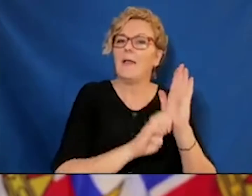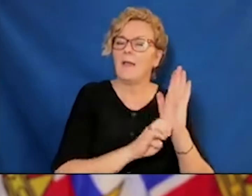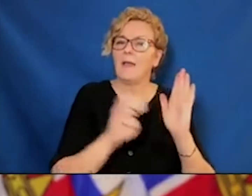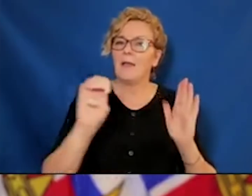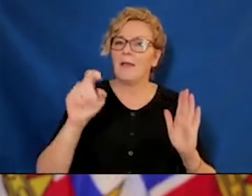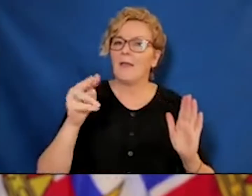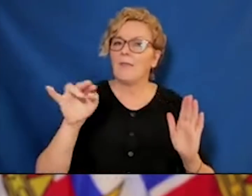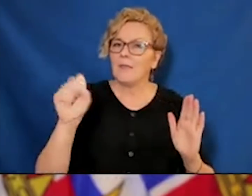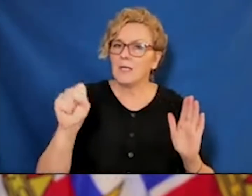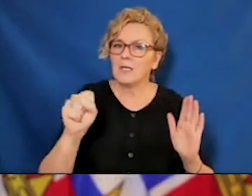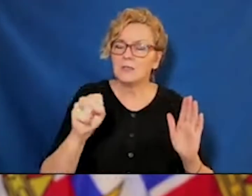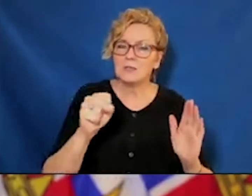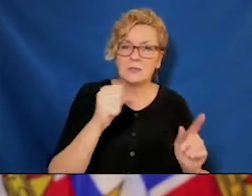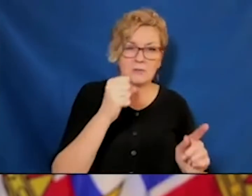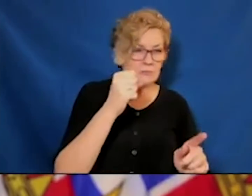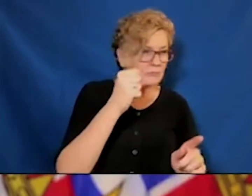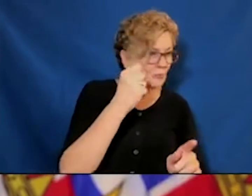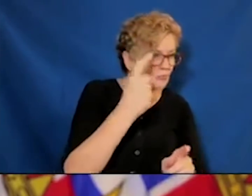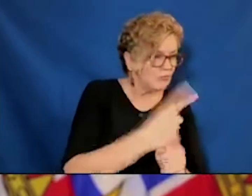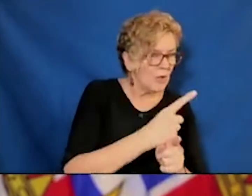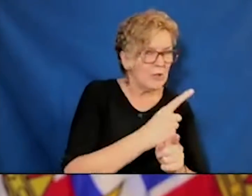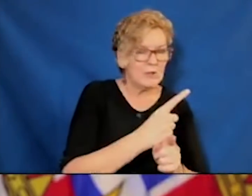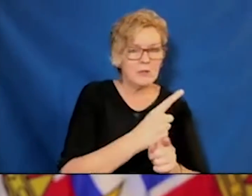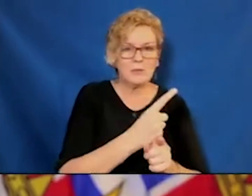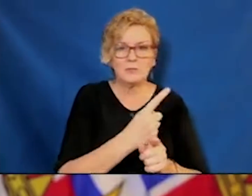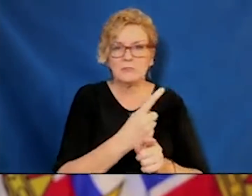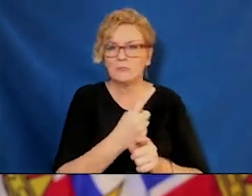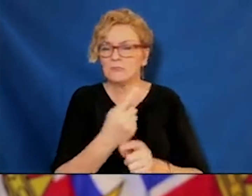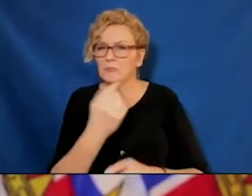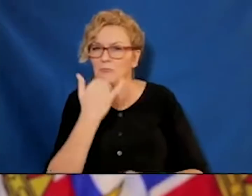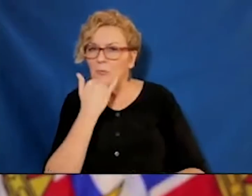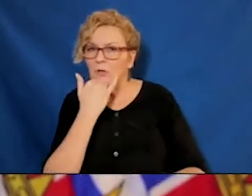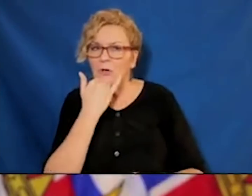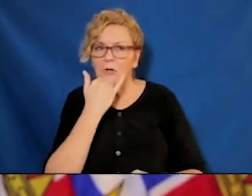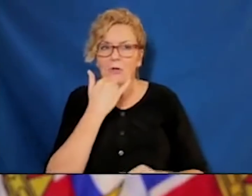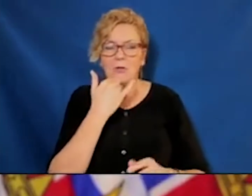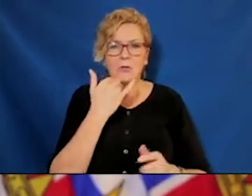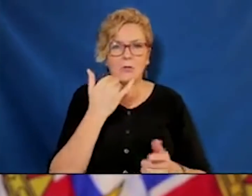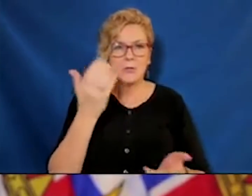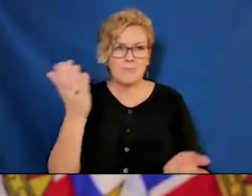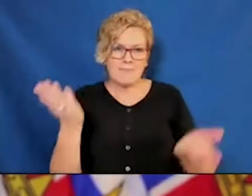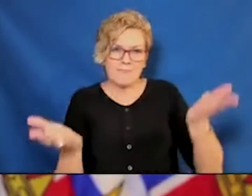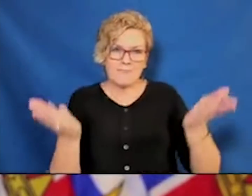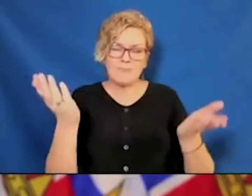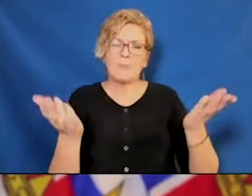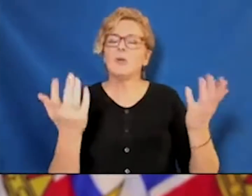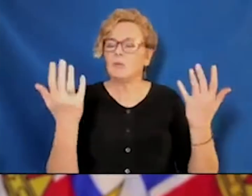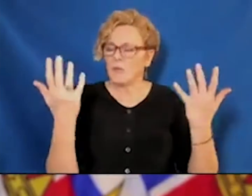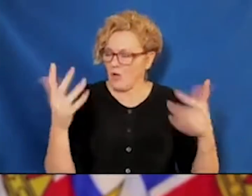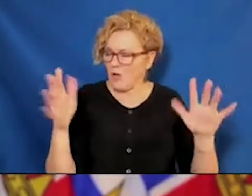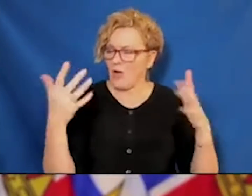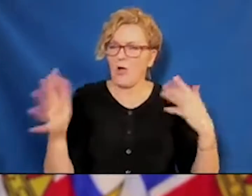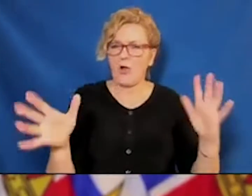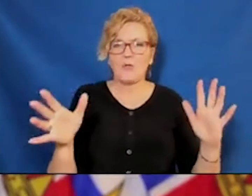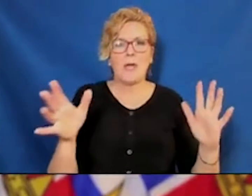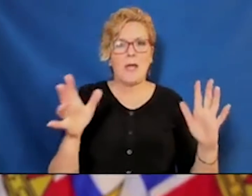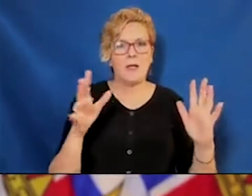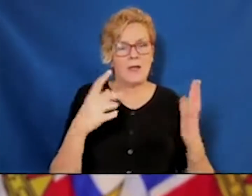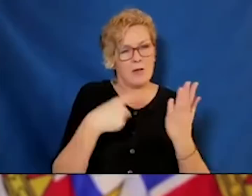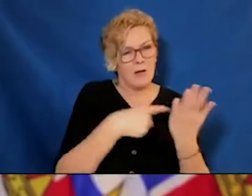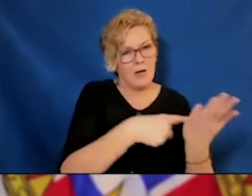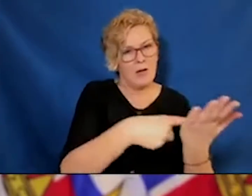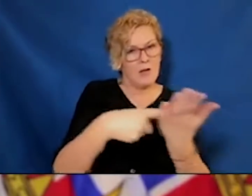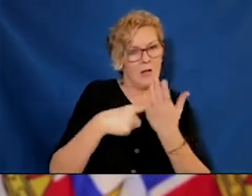at the front end. We will, of course, continue to monitor carefully, and we'll be watching what is happening around the